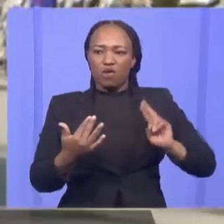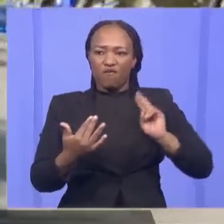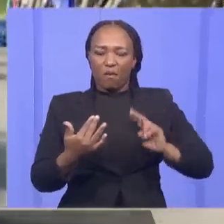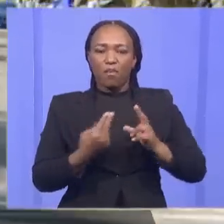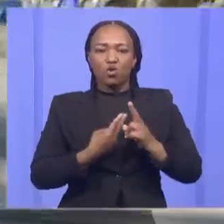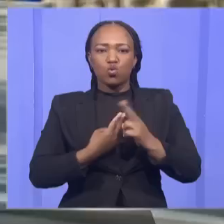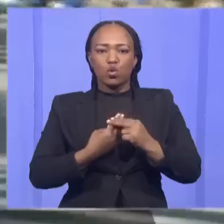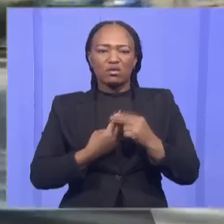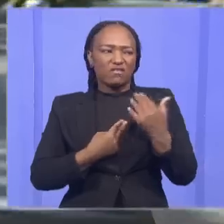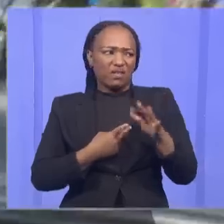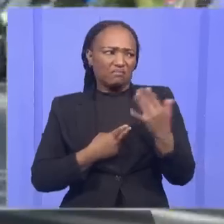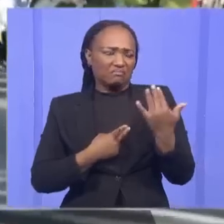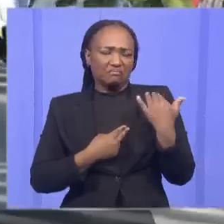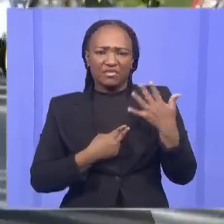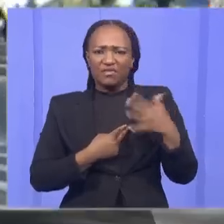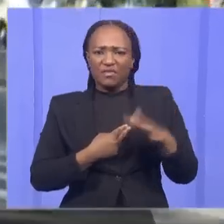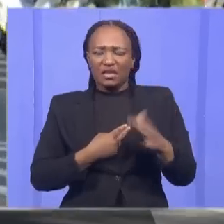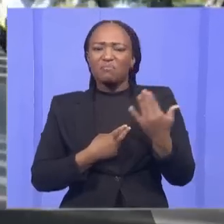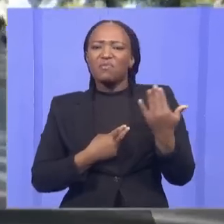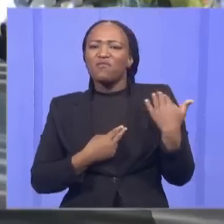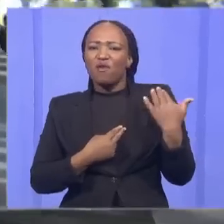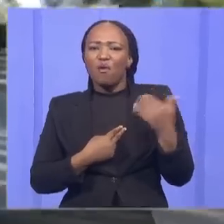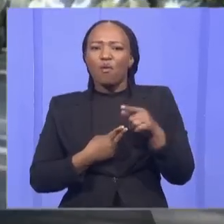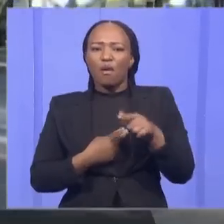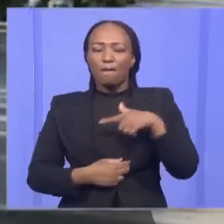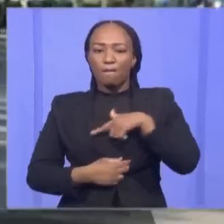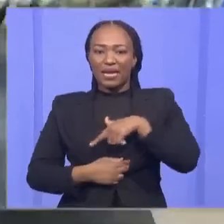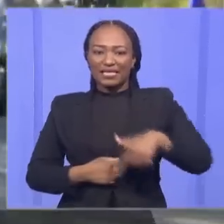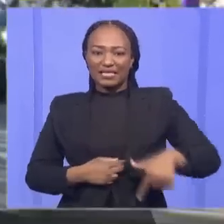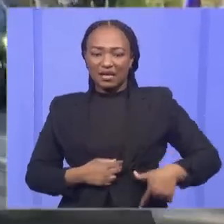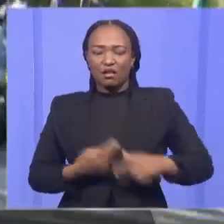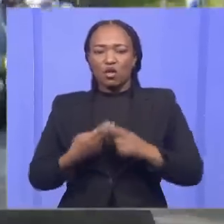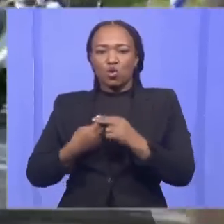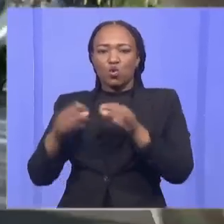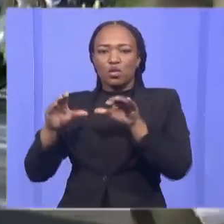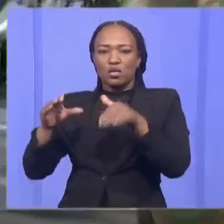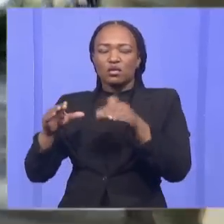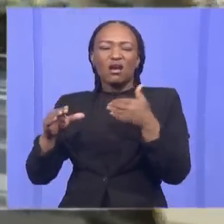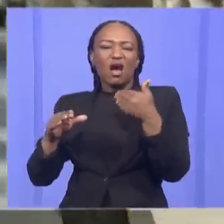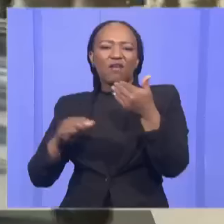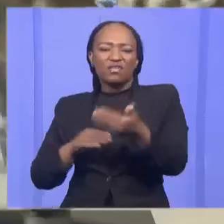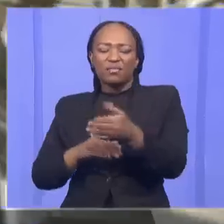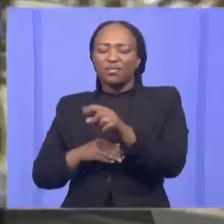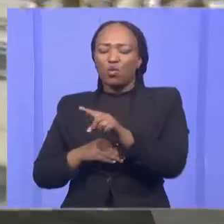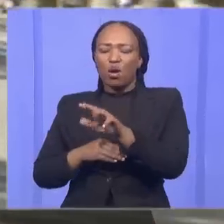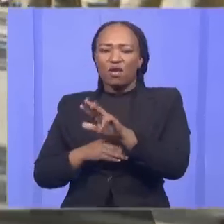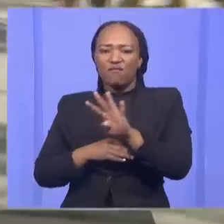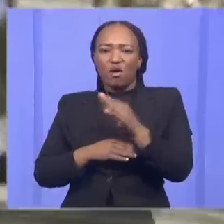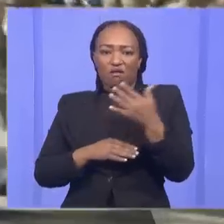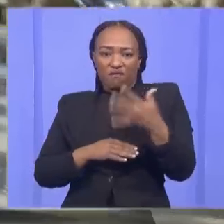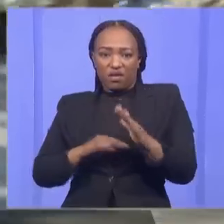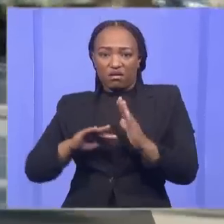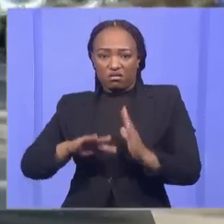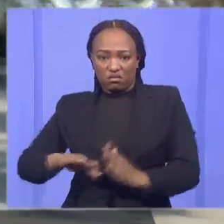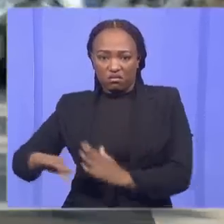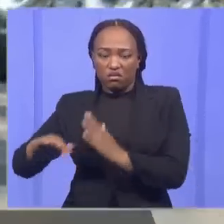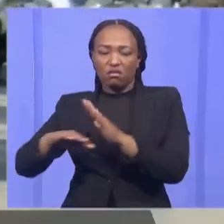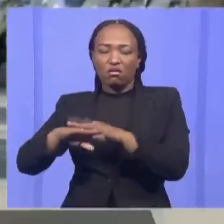be called in yesteryears the presidential unit, but after 1994, when it was recently established